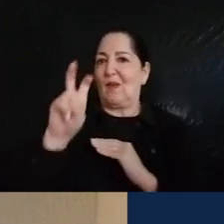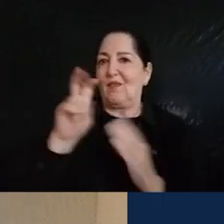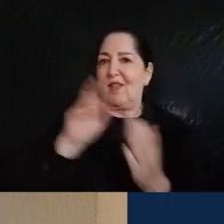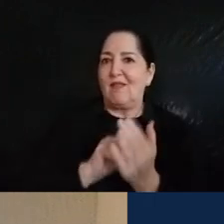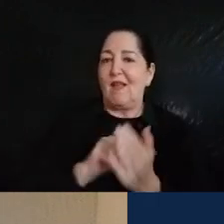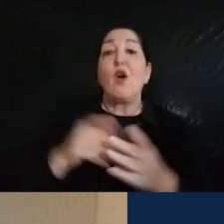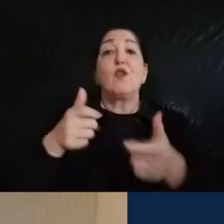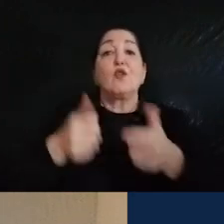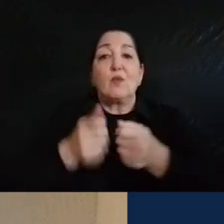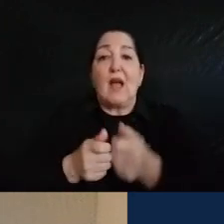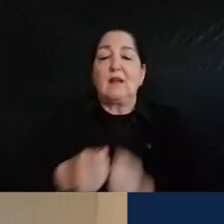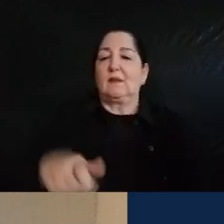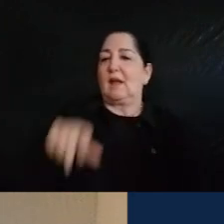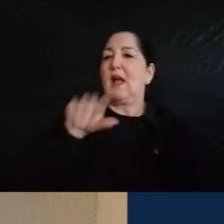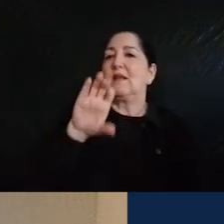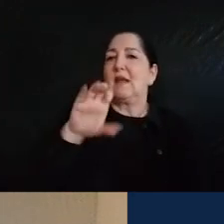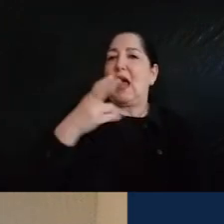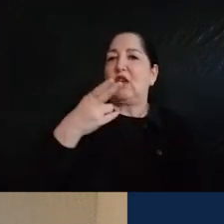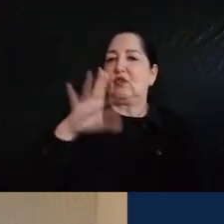please text